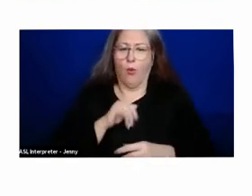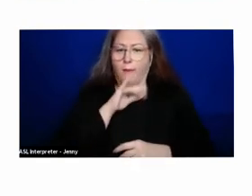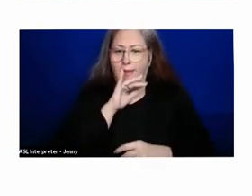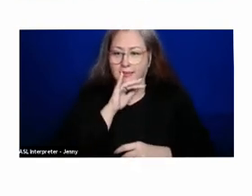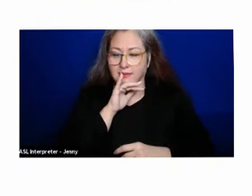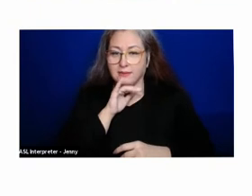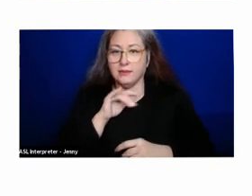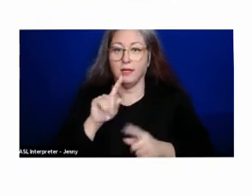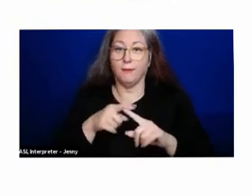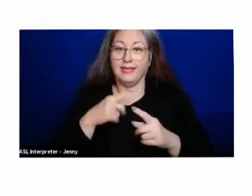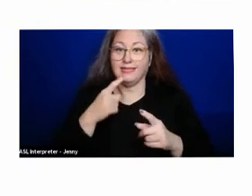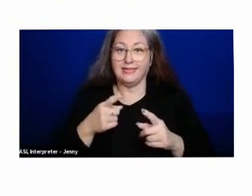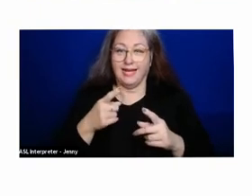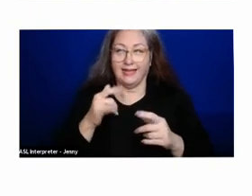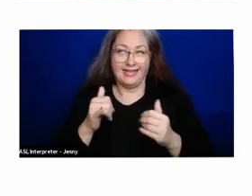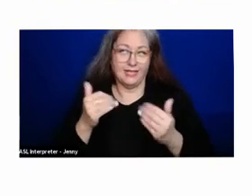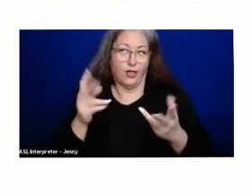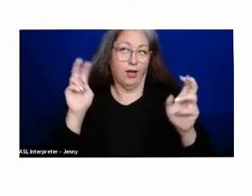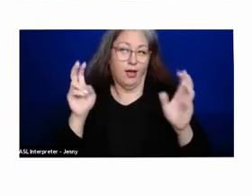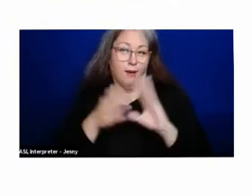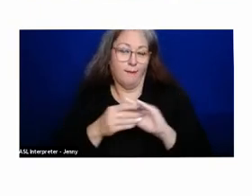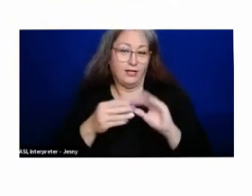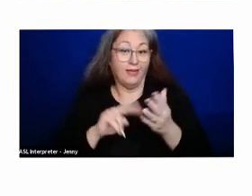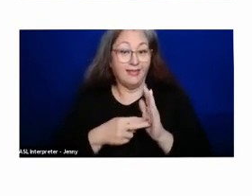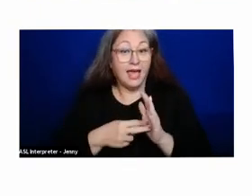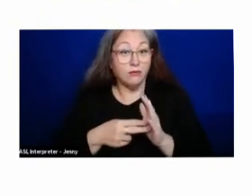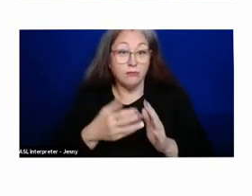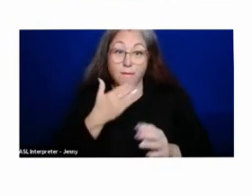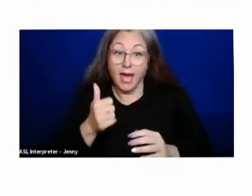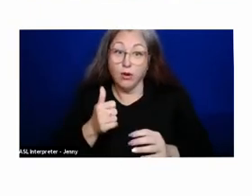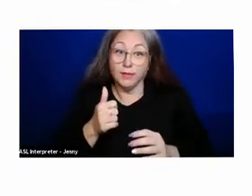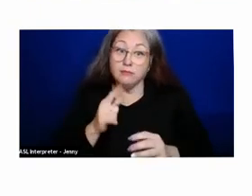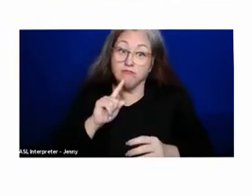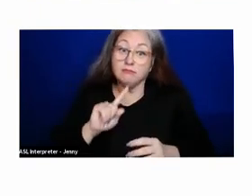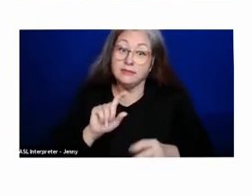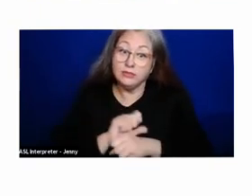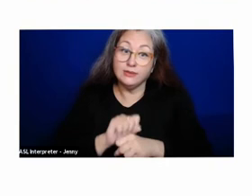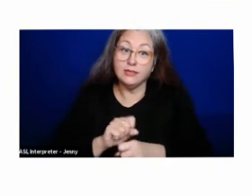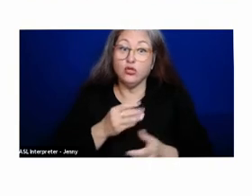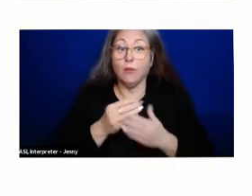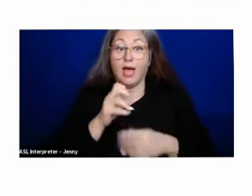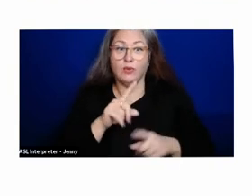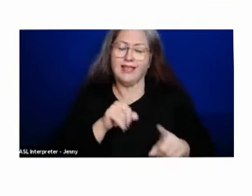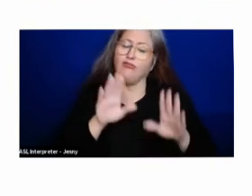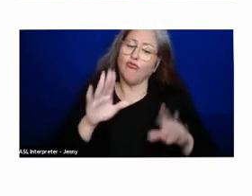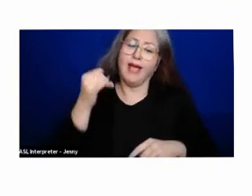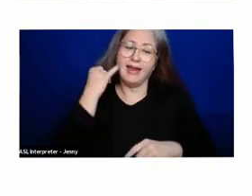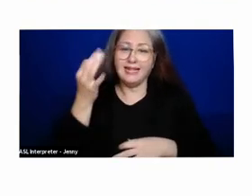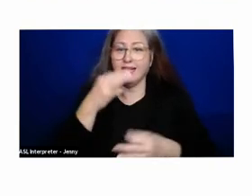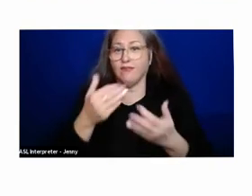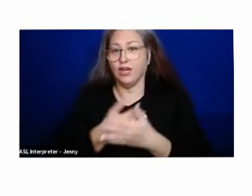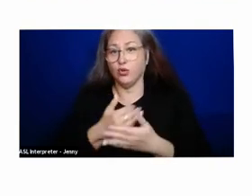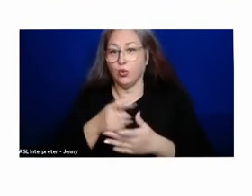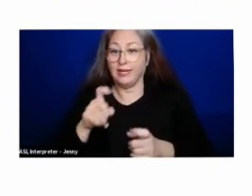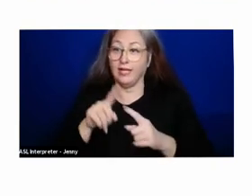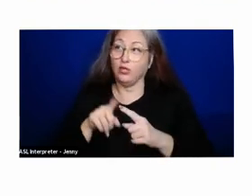messaging that we're all kind of seeing, then we better mean it. Buying used clothing instead of buying new is a great idea if you need to replenish